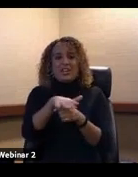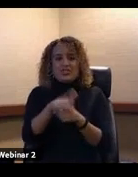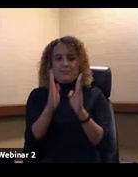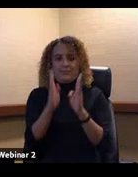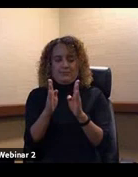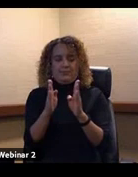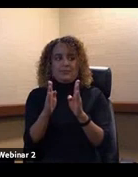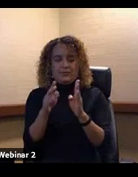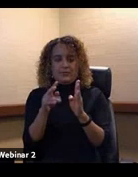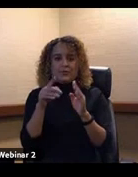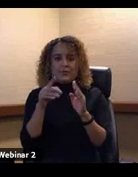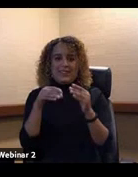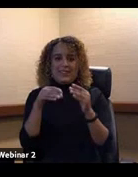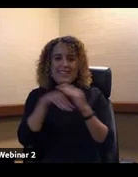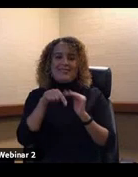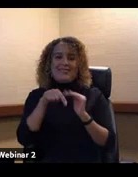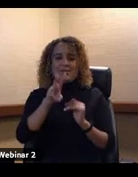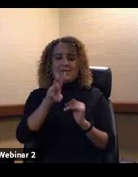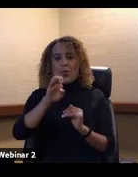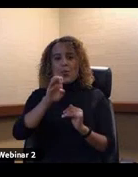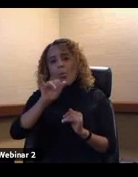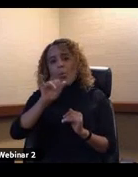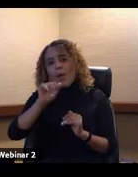section on this webinar.